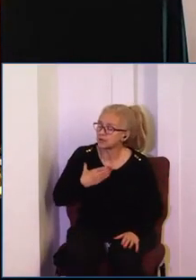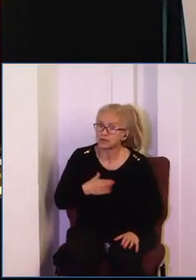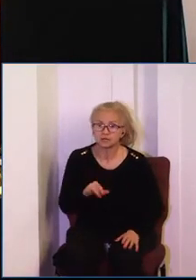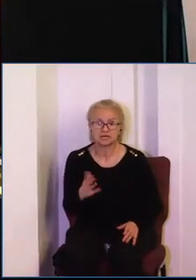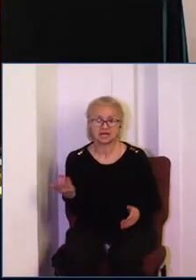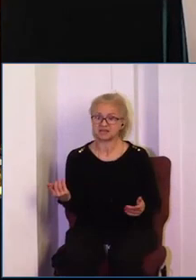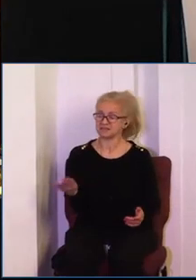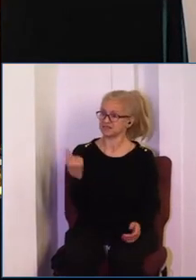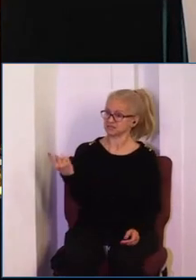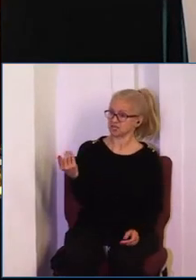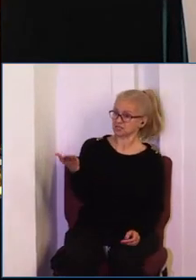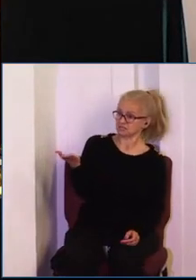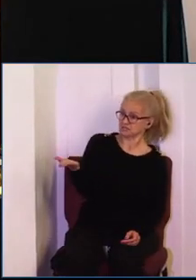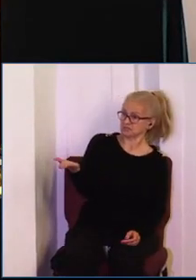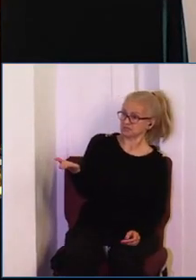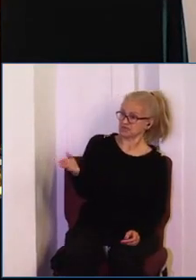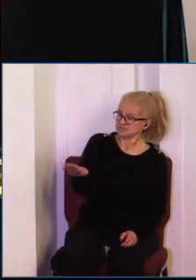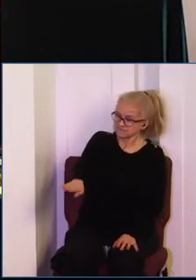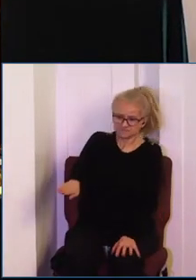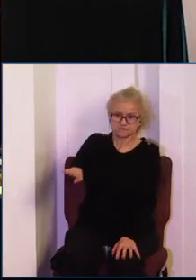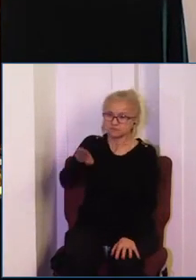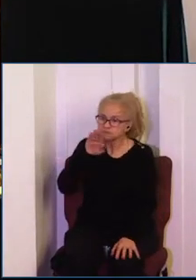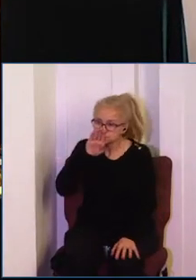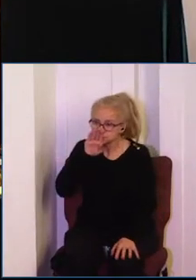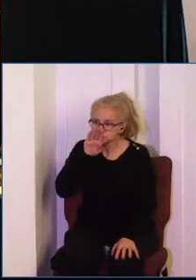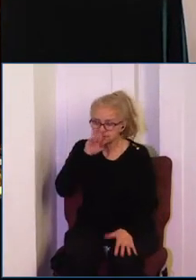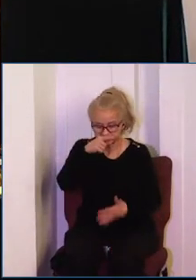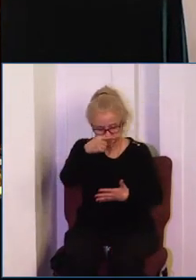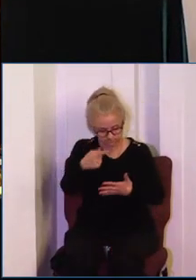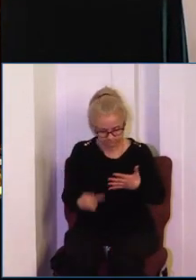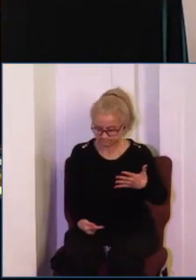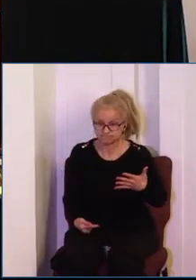just plain frustrated.